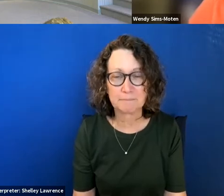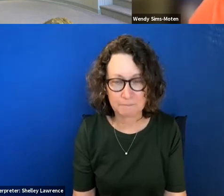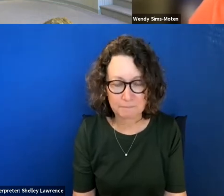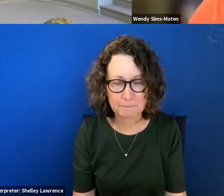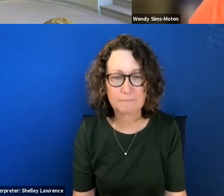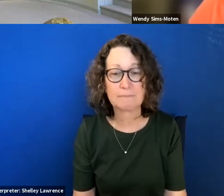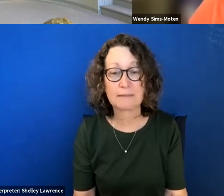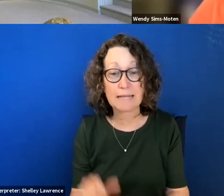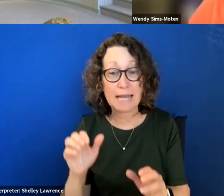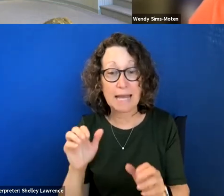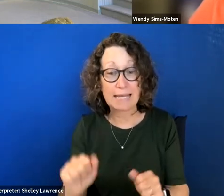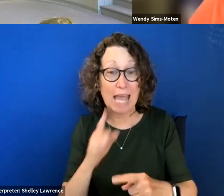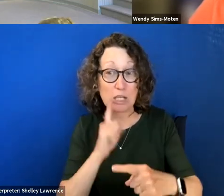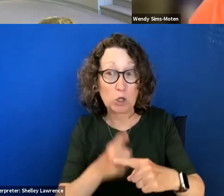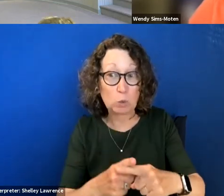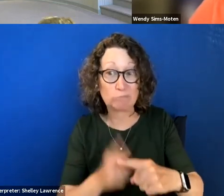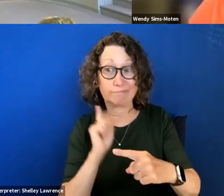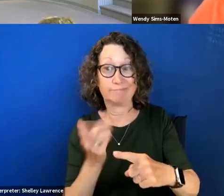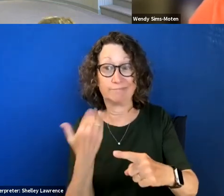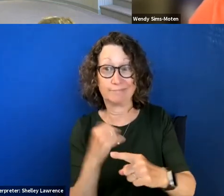Ms. Bonet, can you unmute yourself?